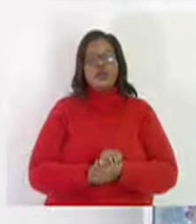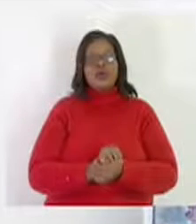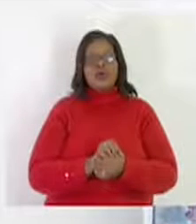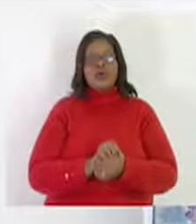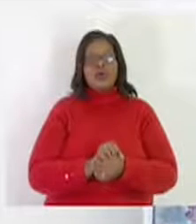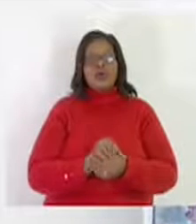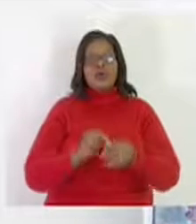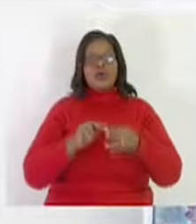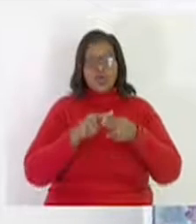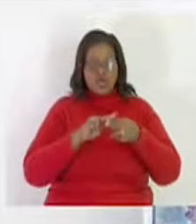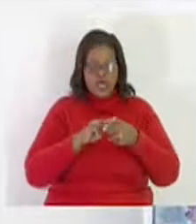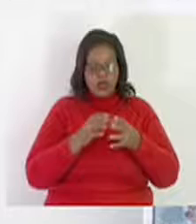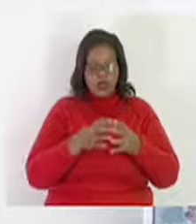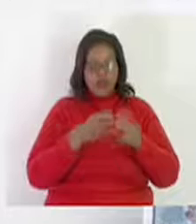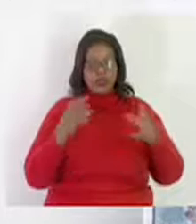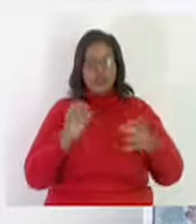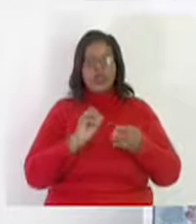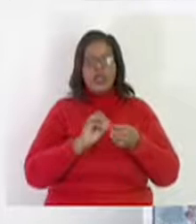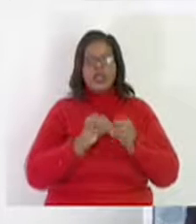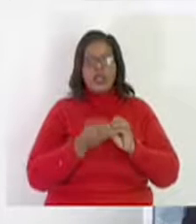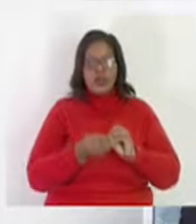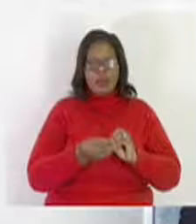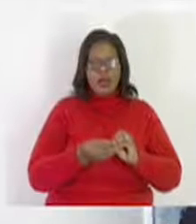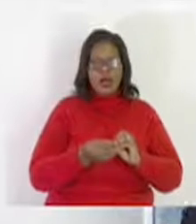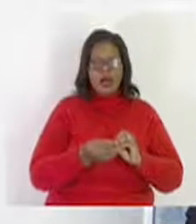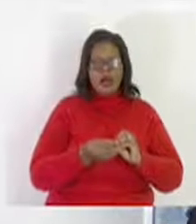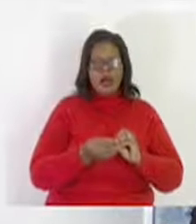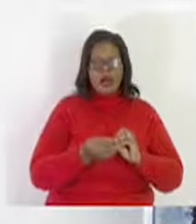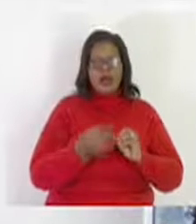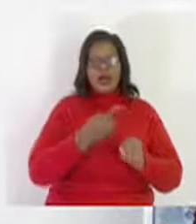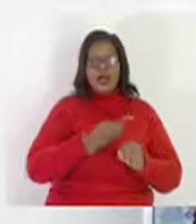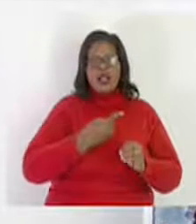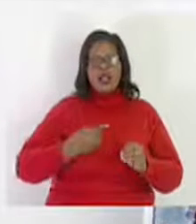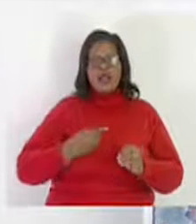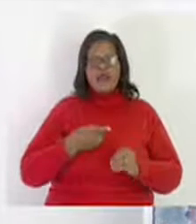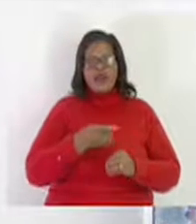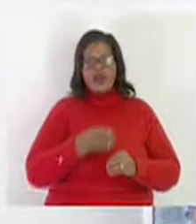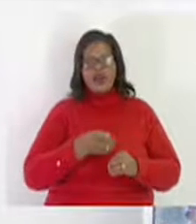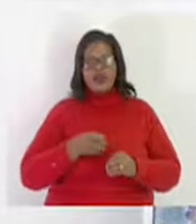you start with the biggest number, which is